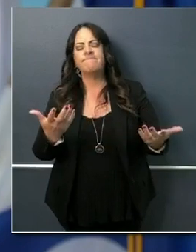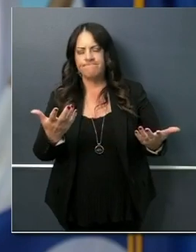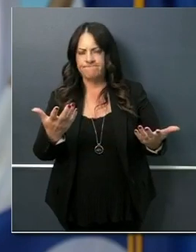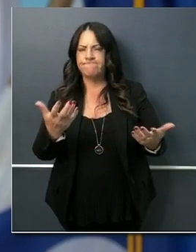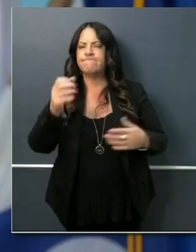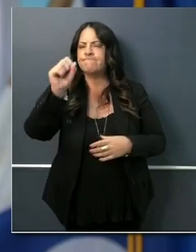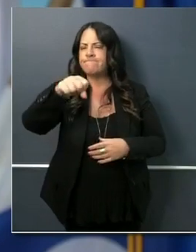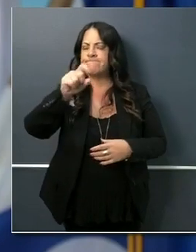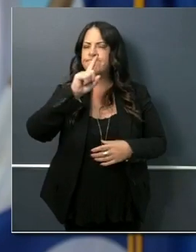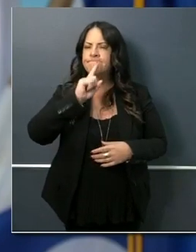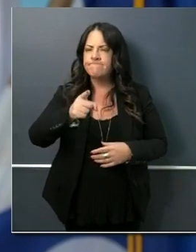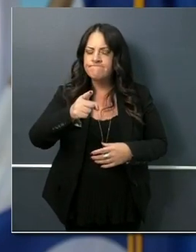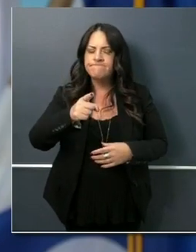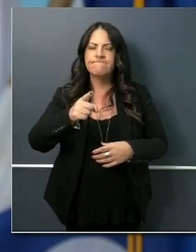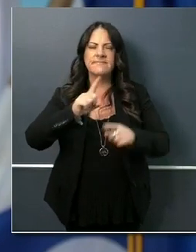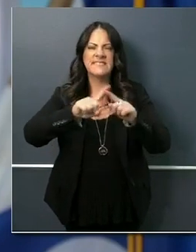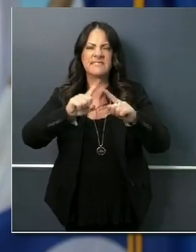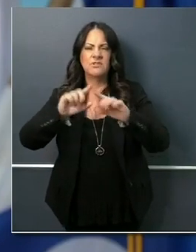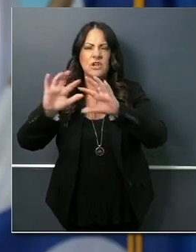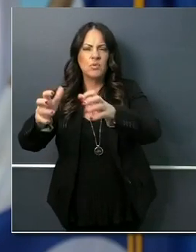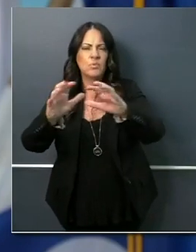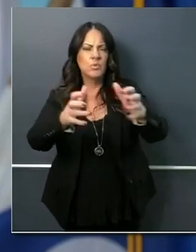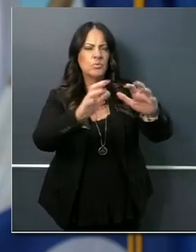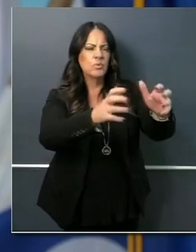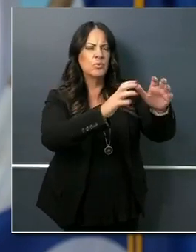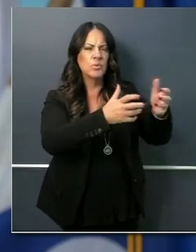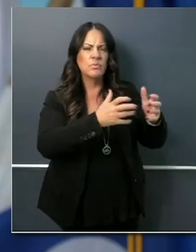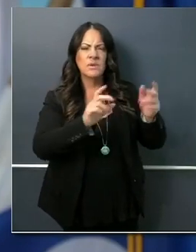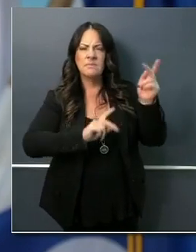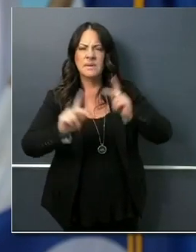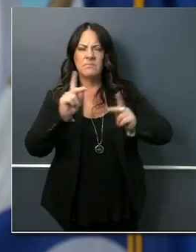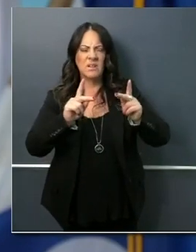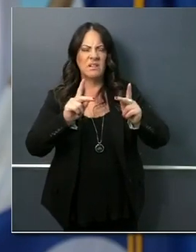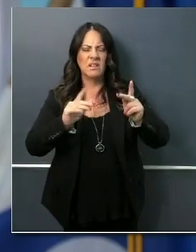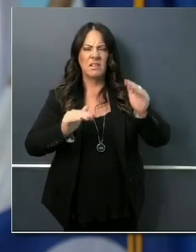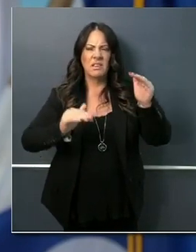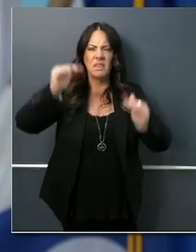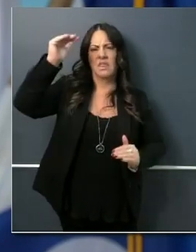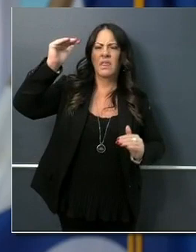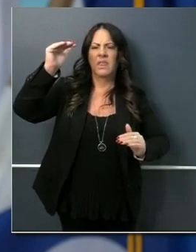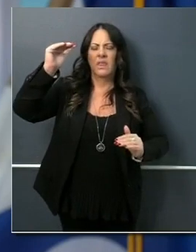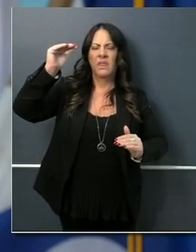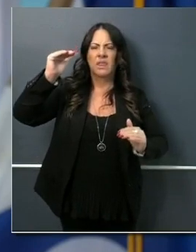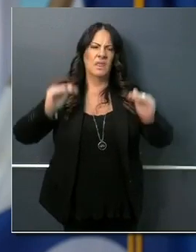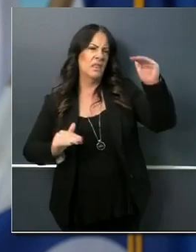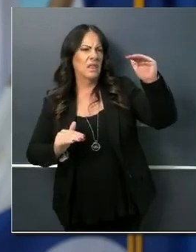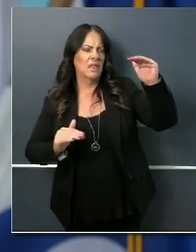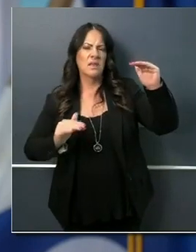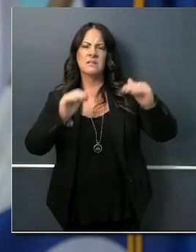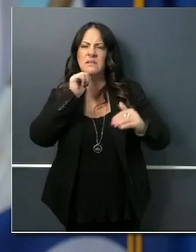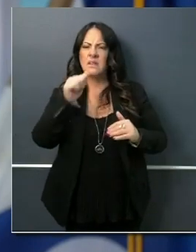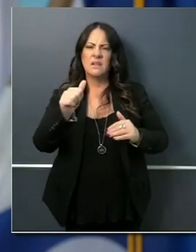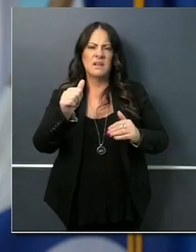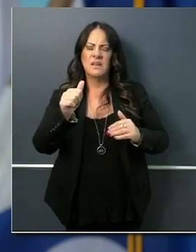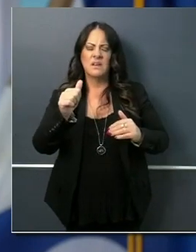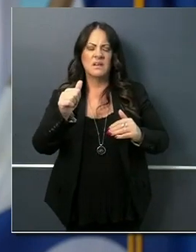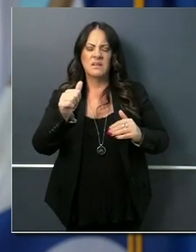be addressed in real time, that are highlighted and that are exacerbated in